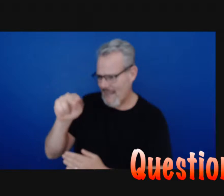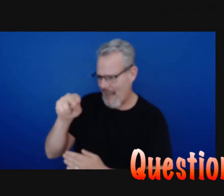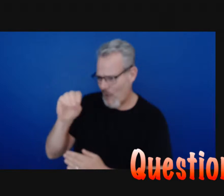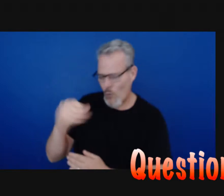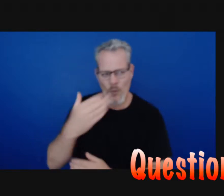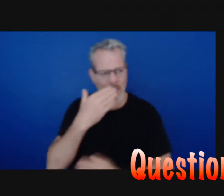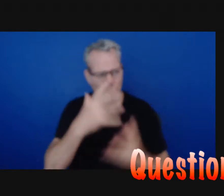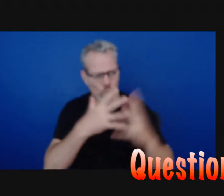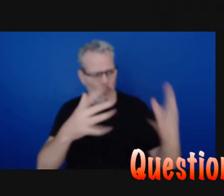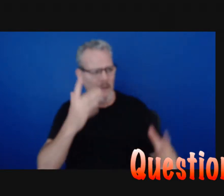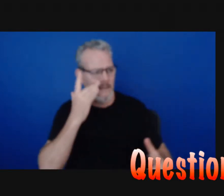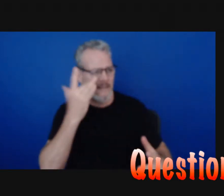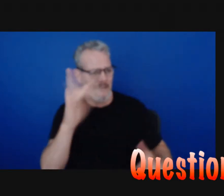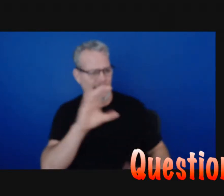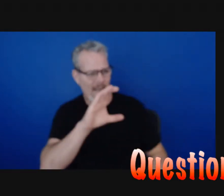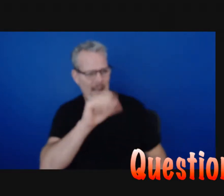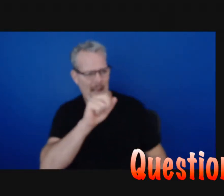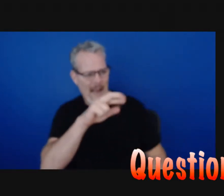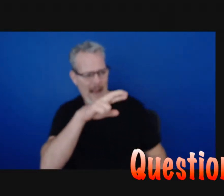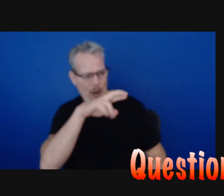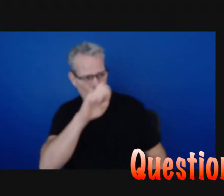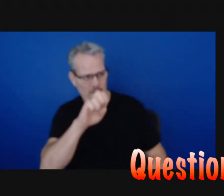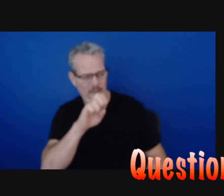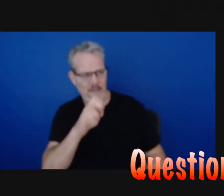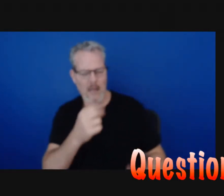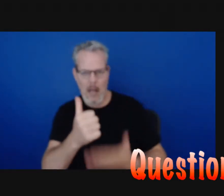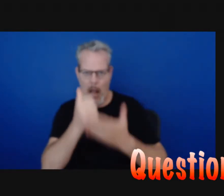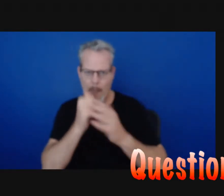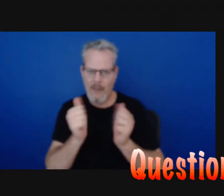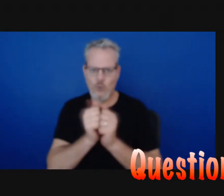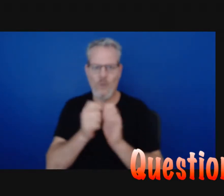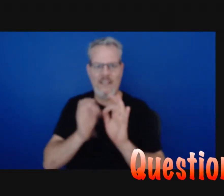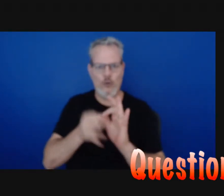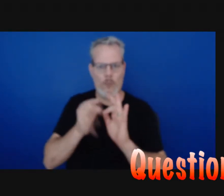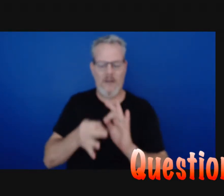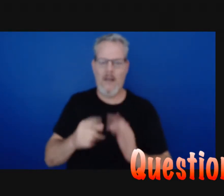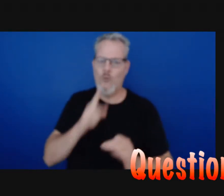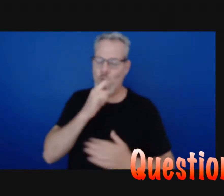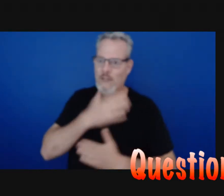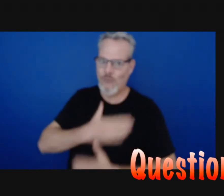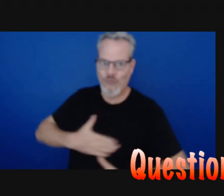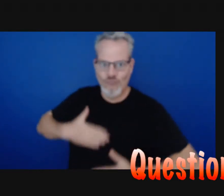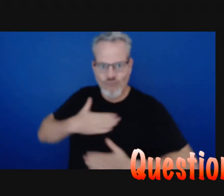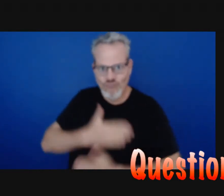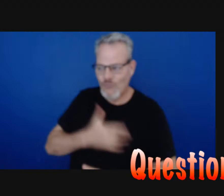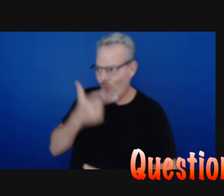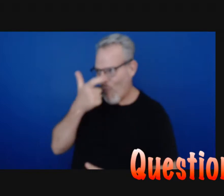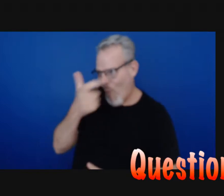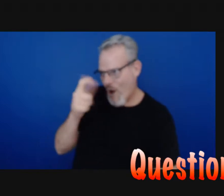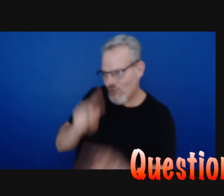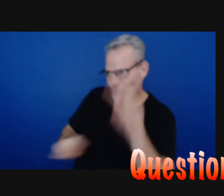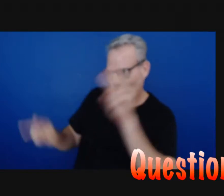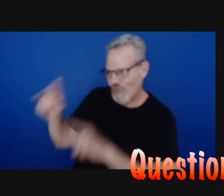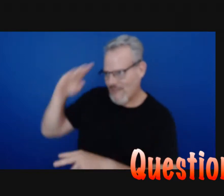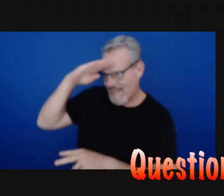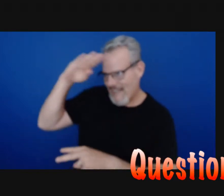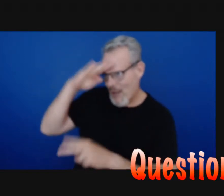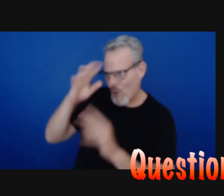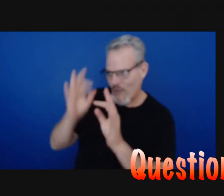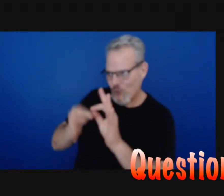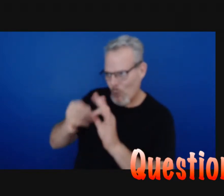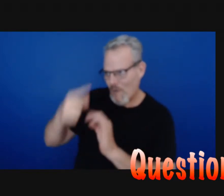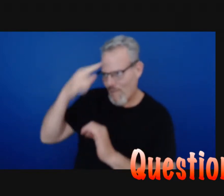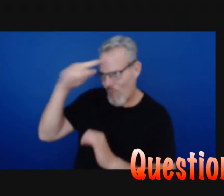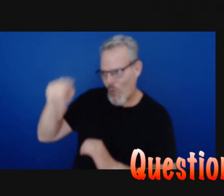ASL interpretation. I will say it was a great enjoyment to see Dano do the interpretation for Phil being frozen